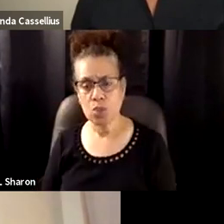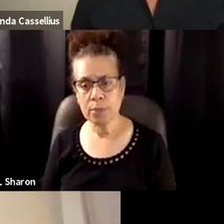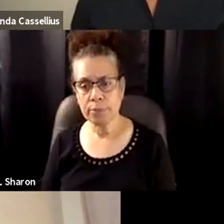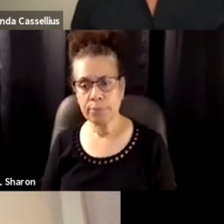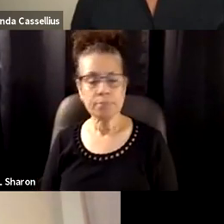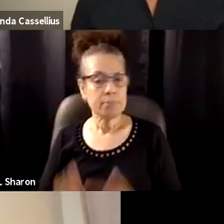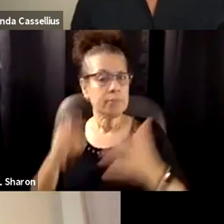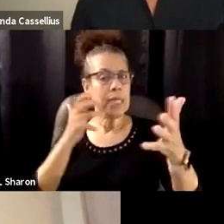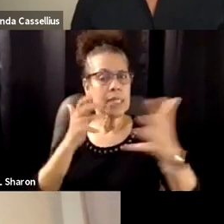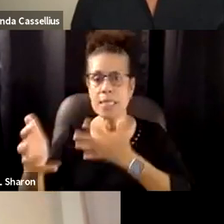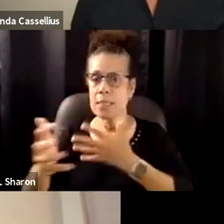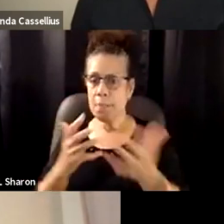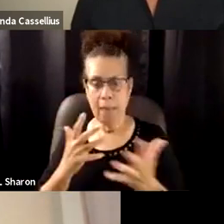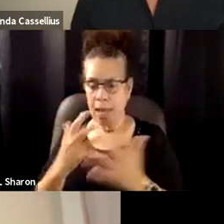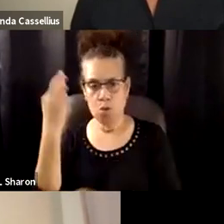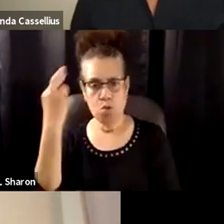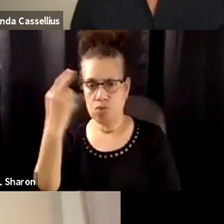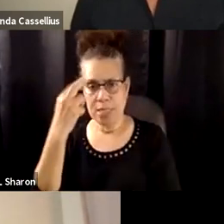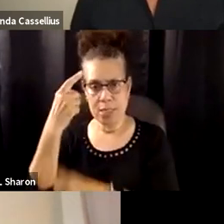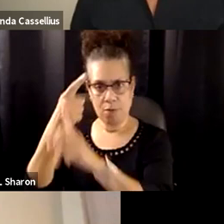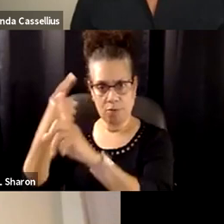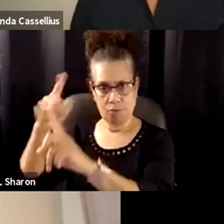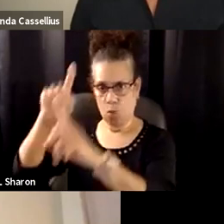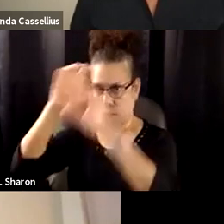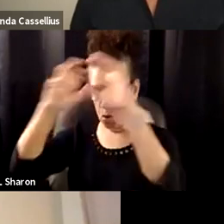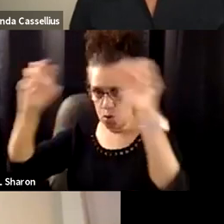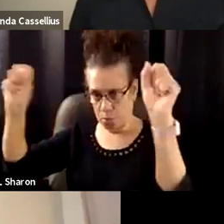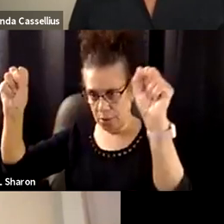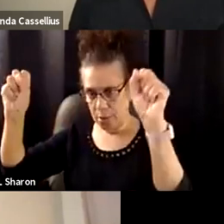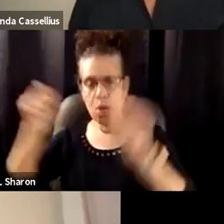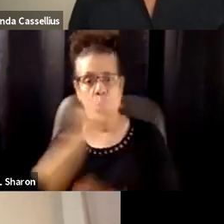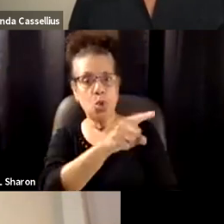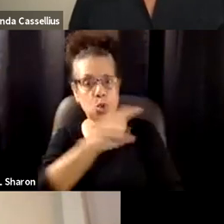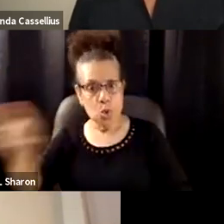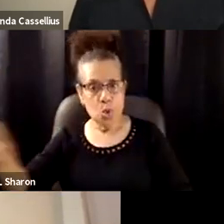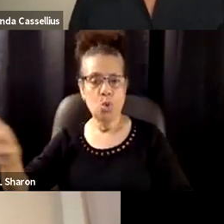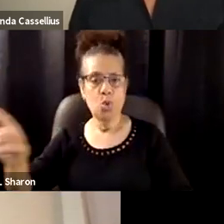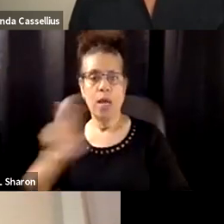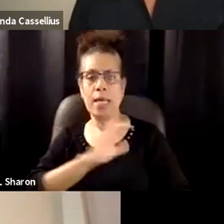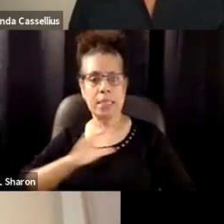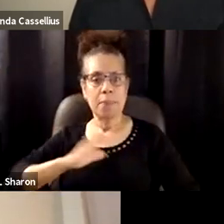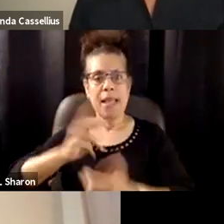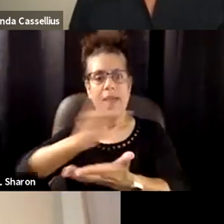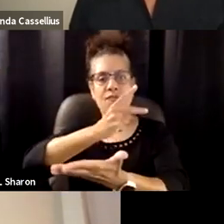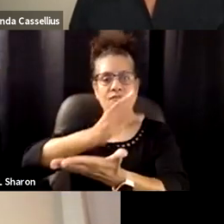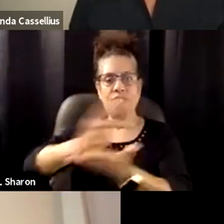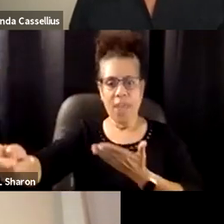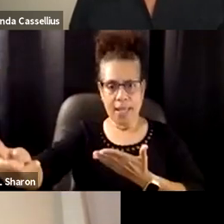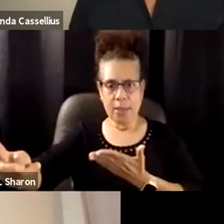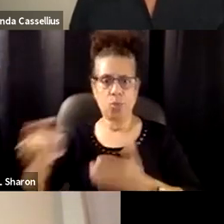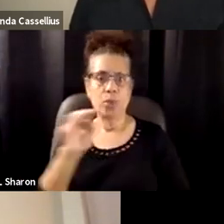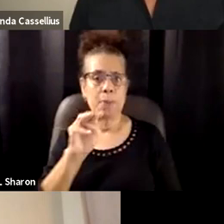matter what the superintendent's reasoning is concerning this the district has failed in its responsibilities and duty of care towards the school and mission hill